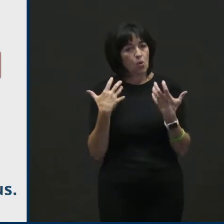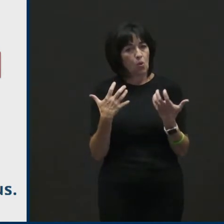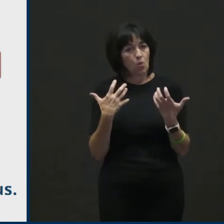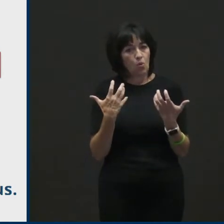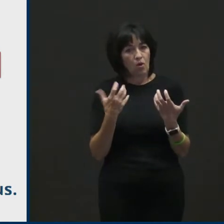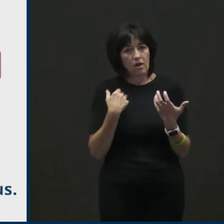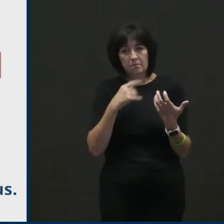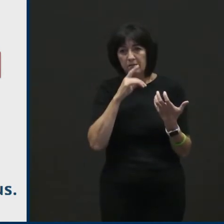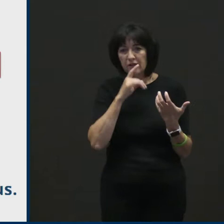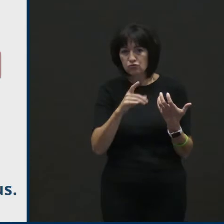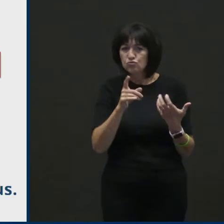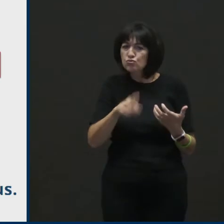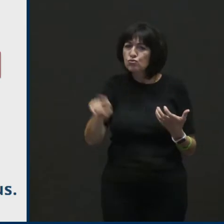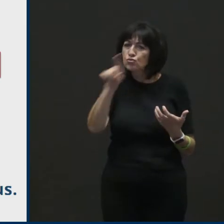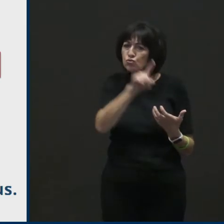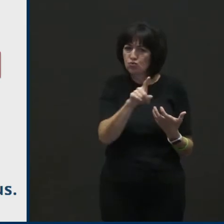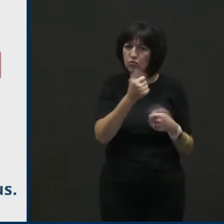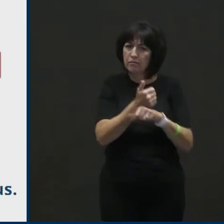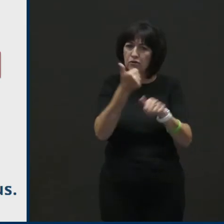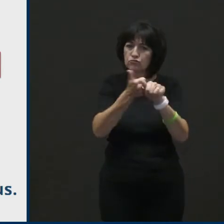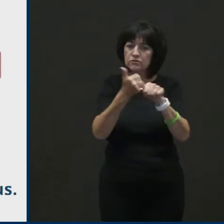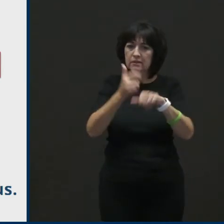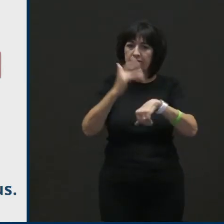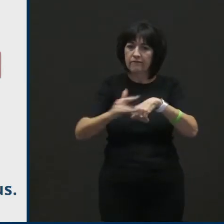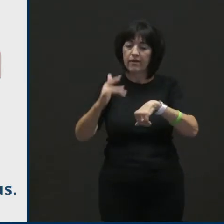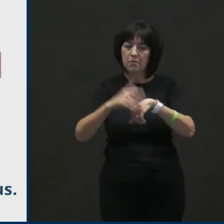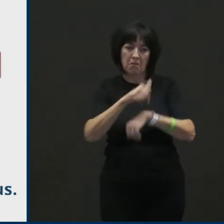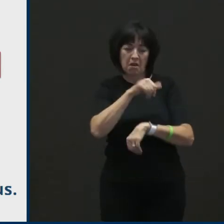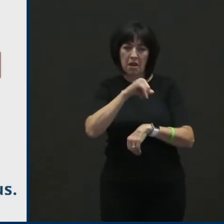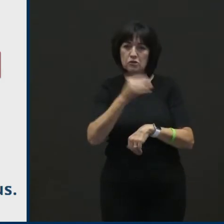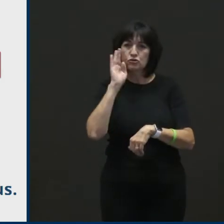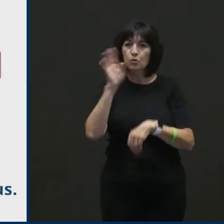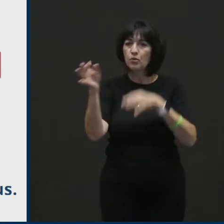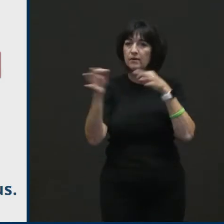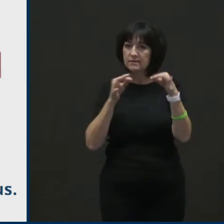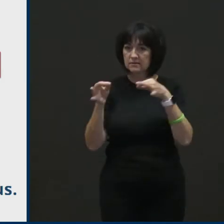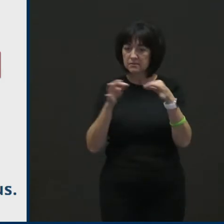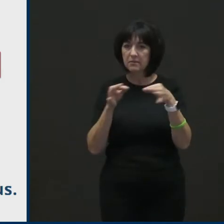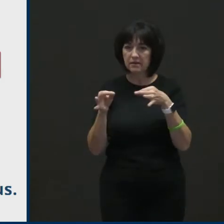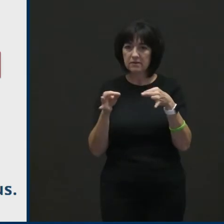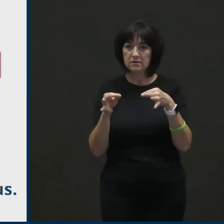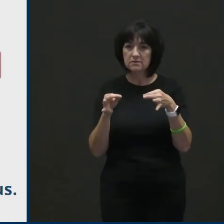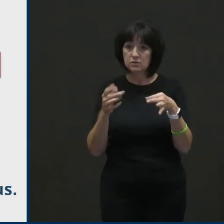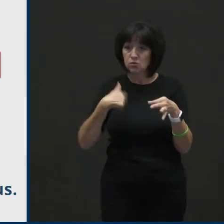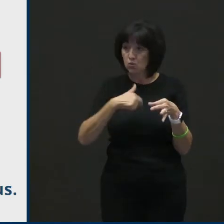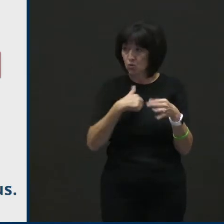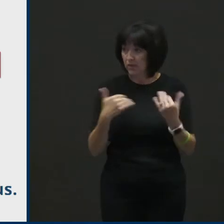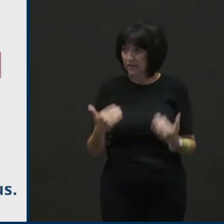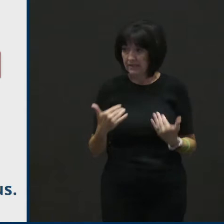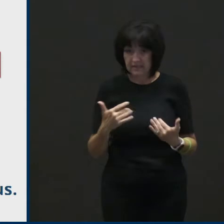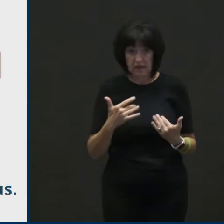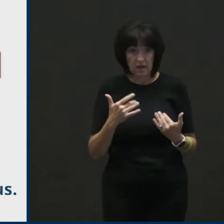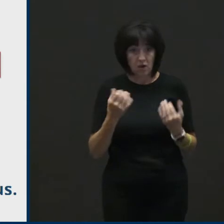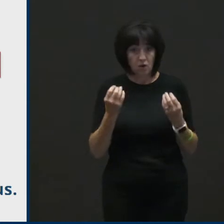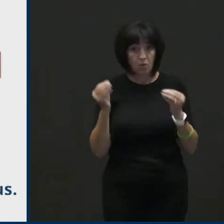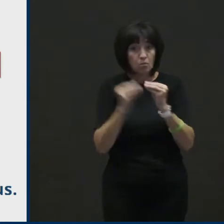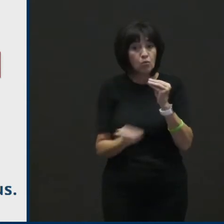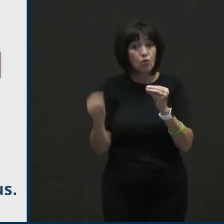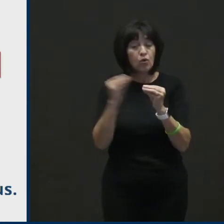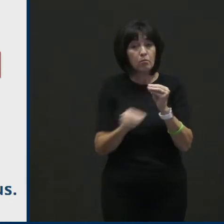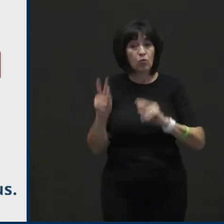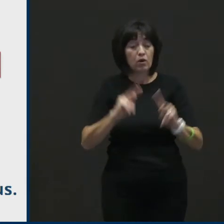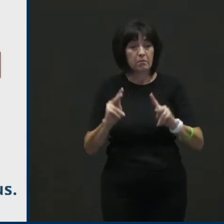avail yourself of testing. You'll hear from AJ in a minute that as we get healthier, as the number of positive